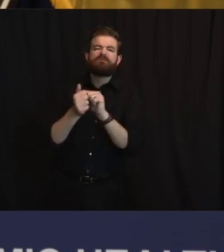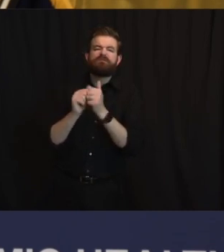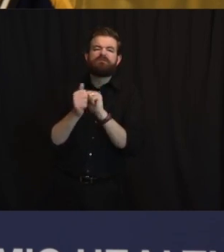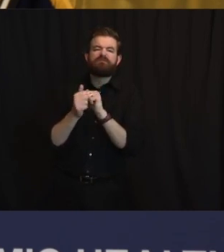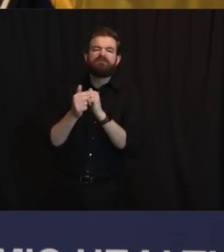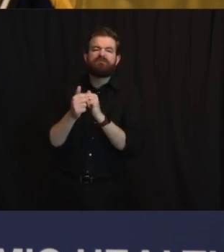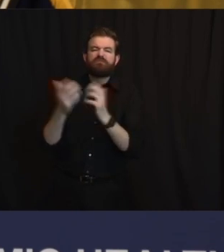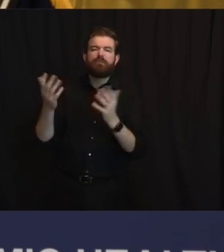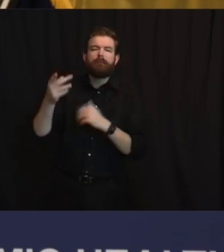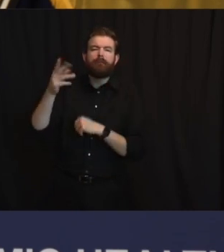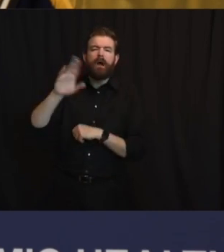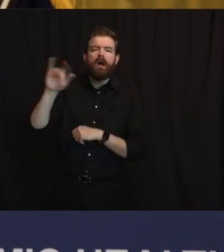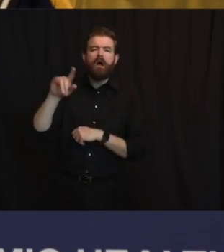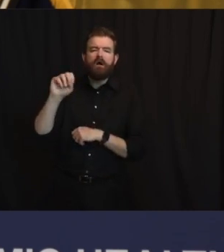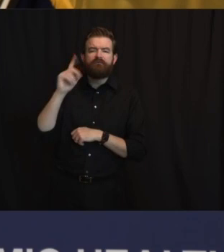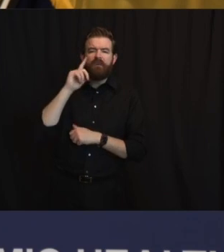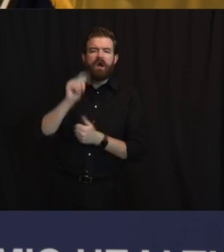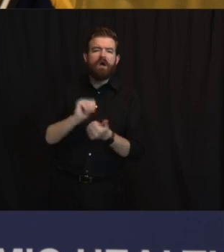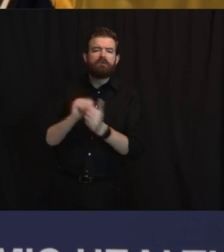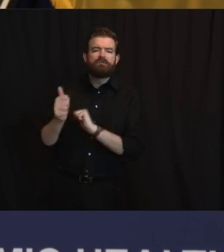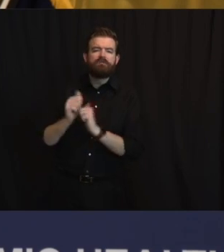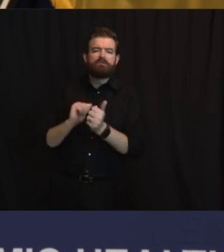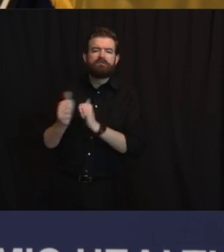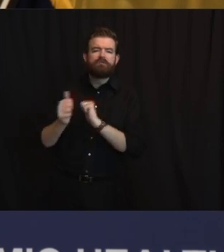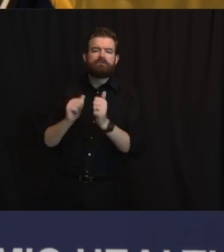a grand prize?